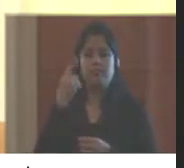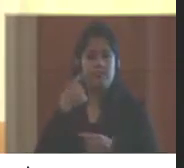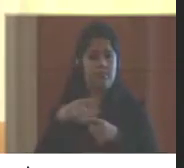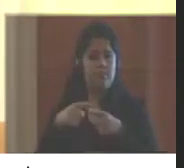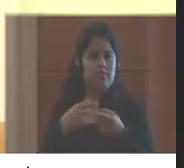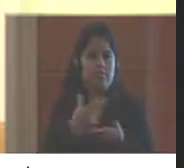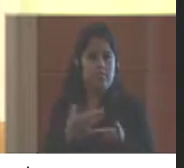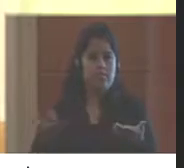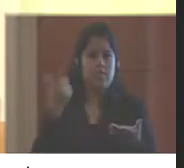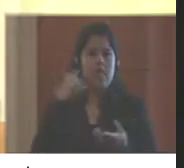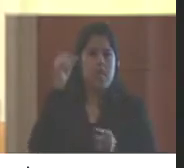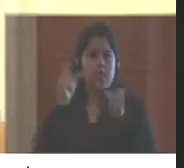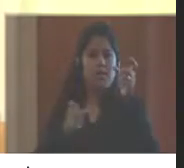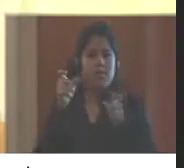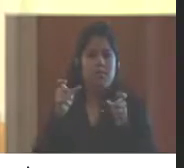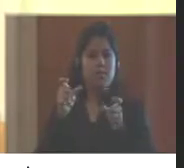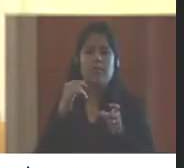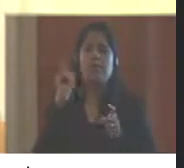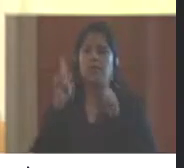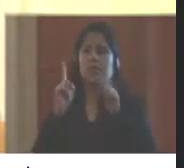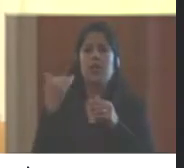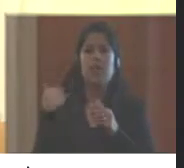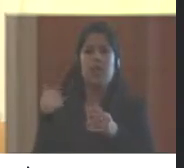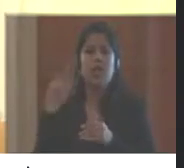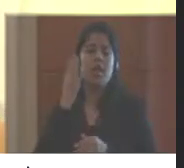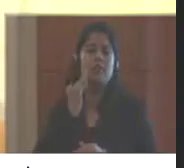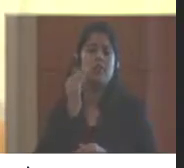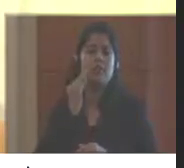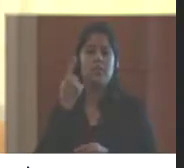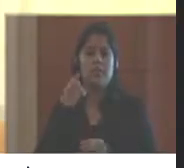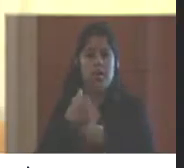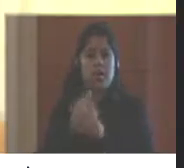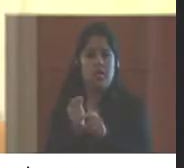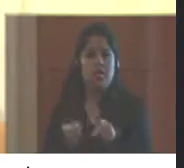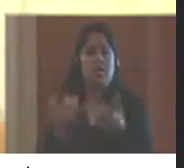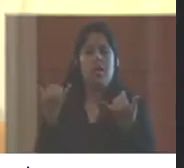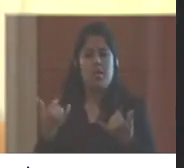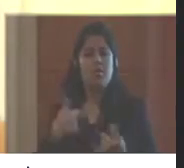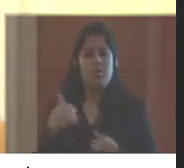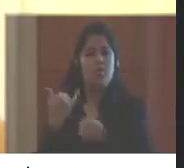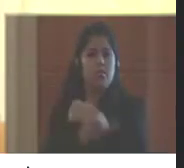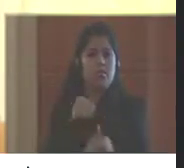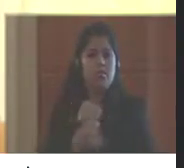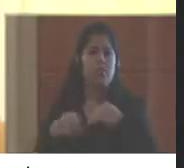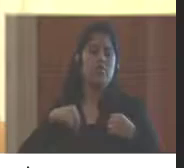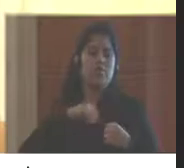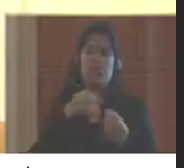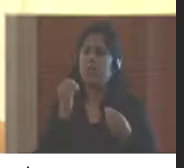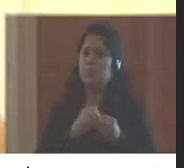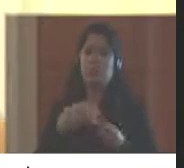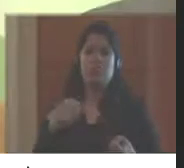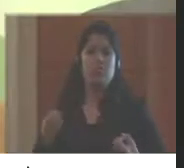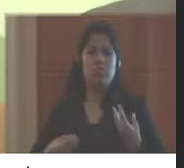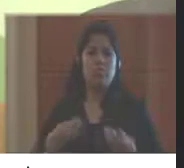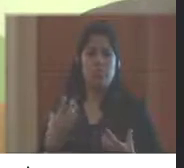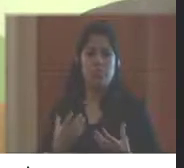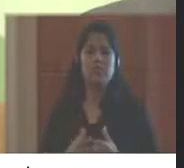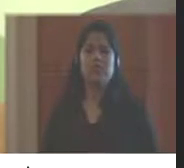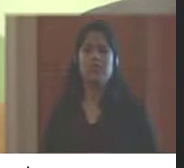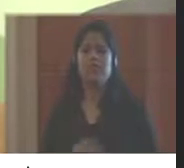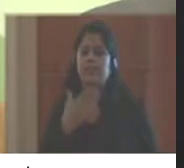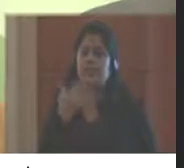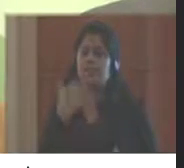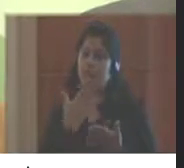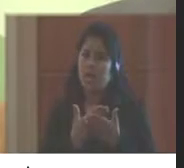issues visible, and that there will be people with experience on this in the government. This is happening in our country, and we